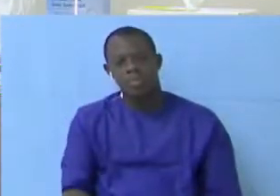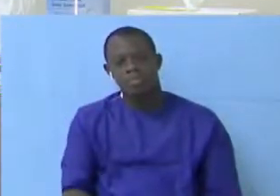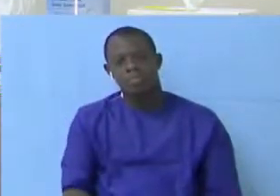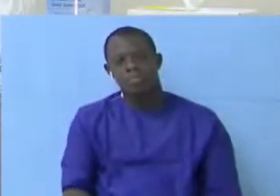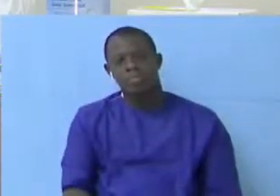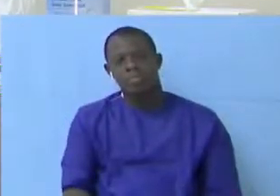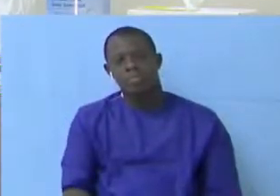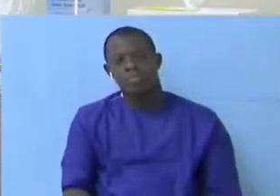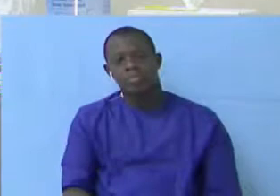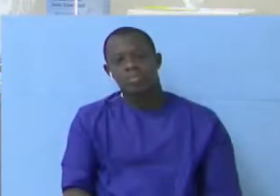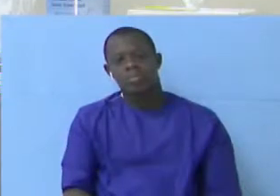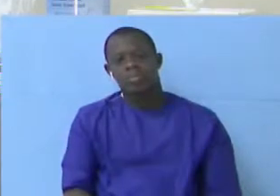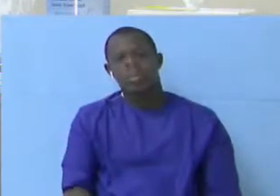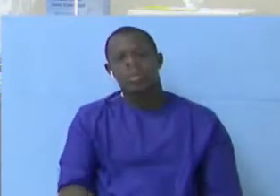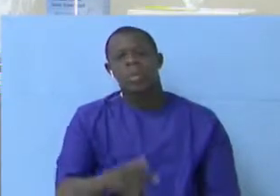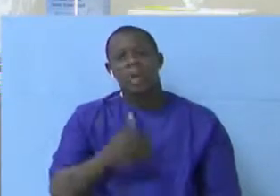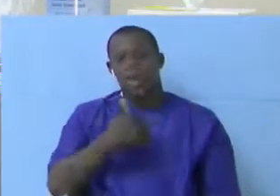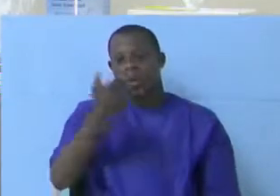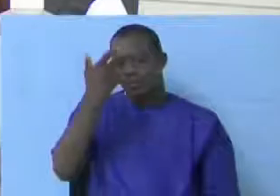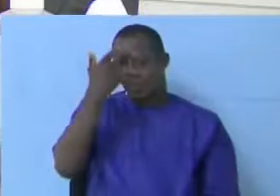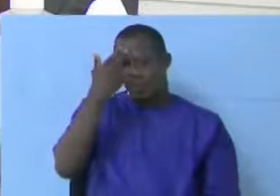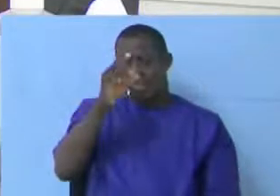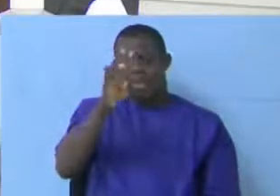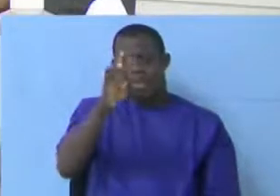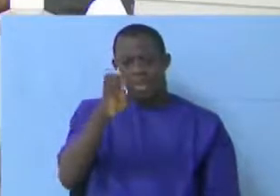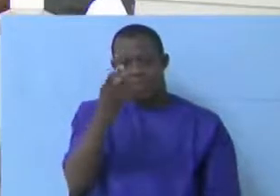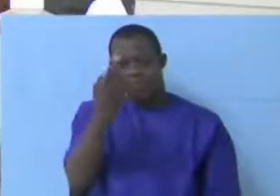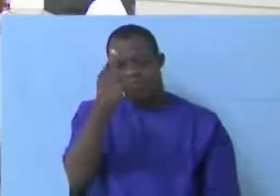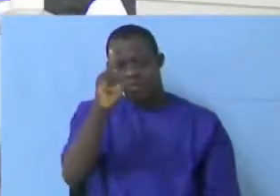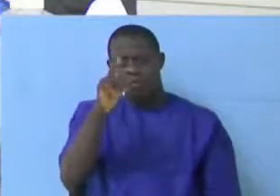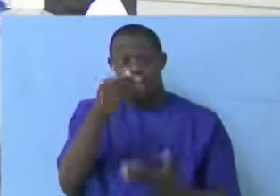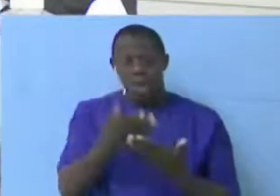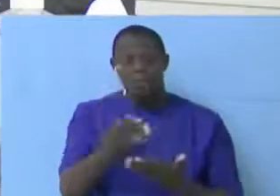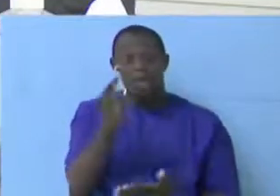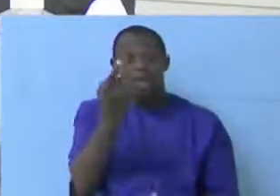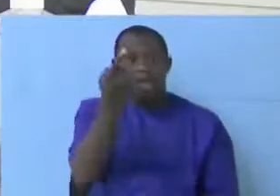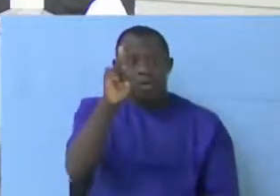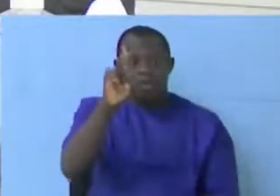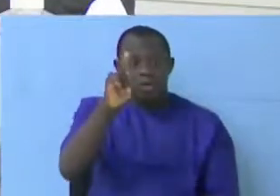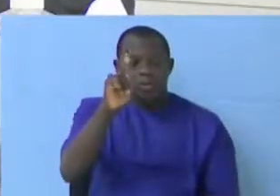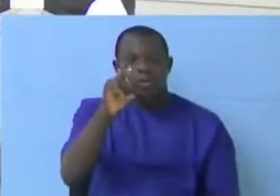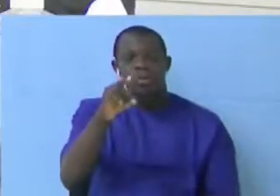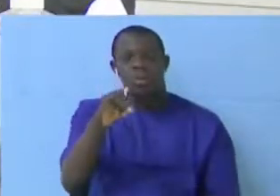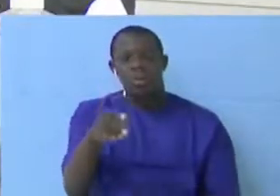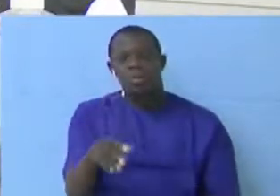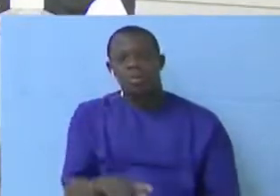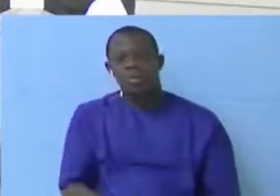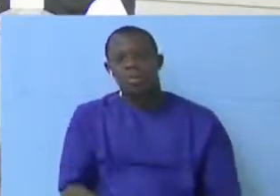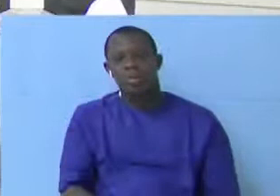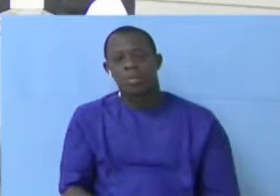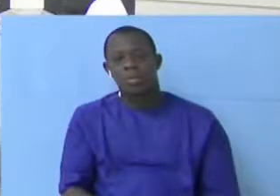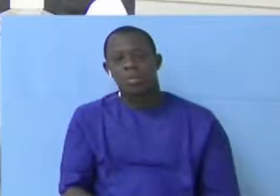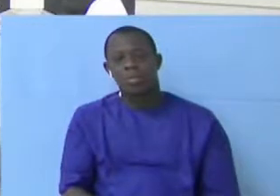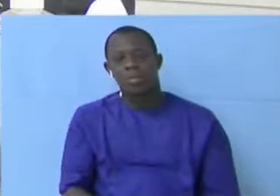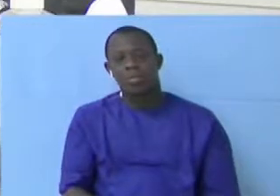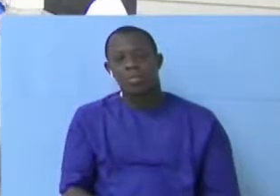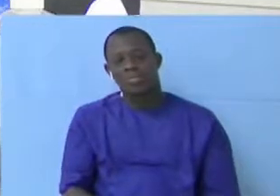I think 31st, now on the 1st of January. There's no